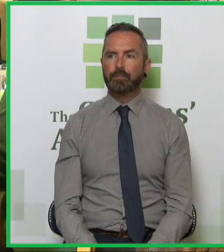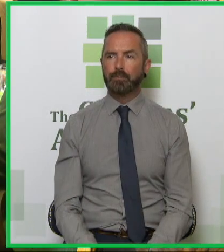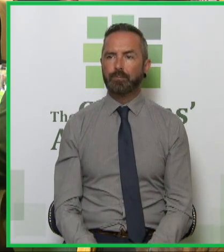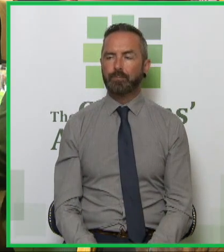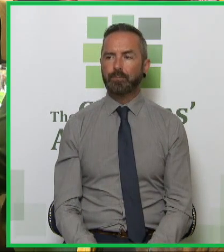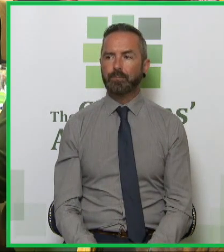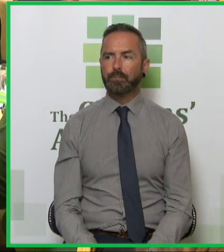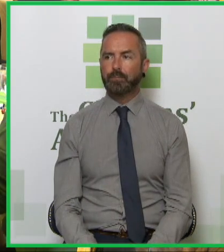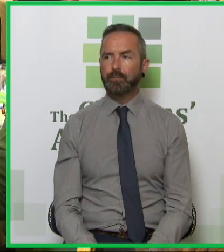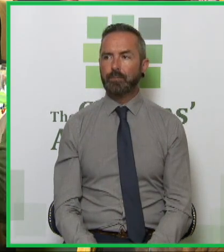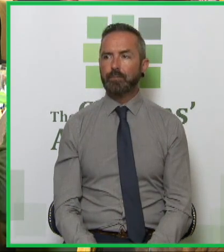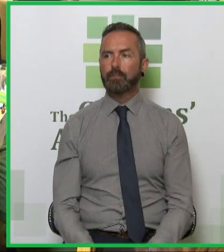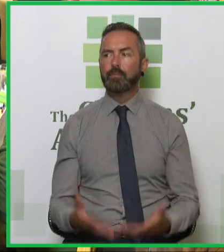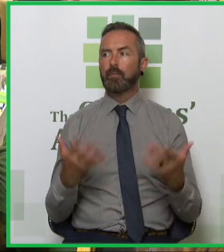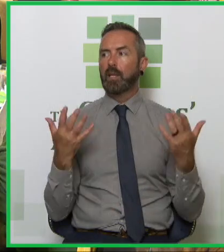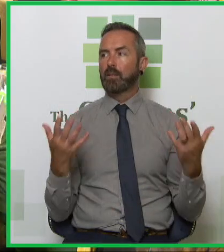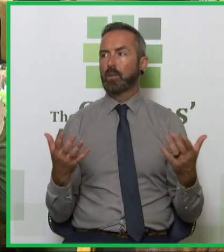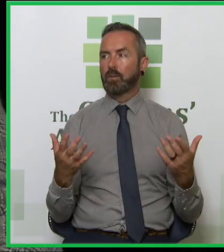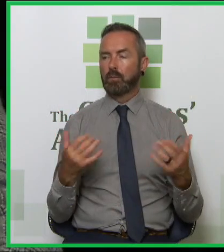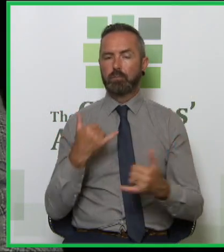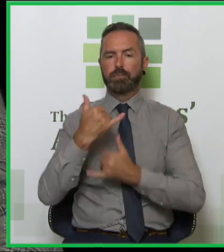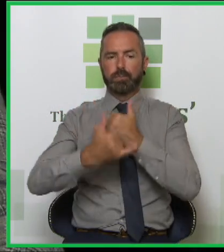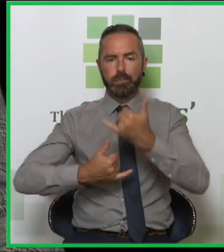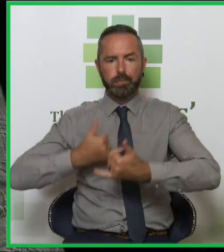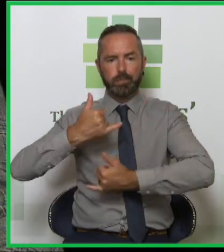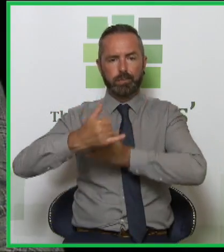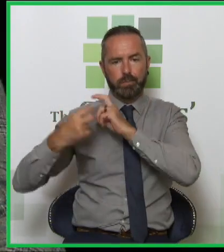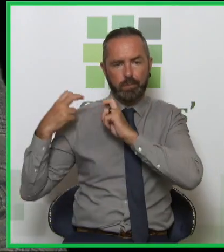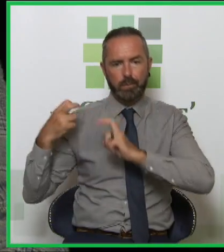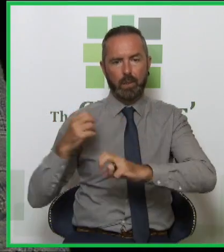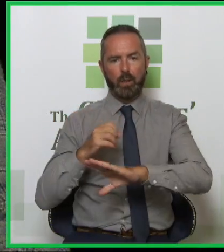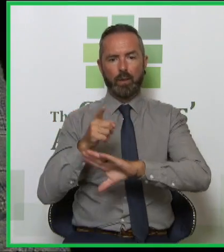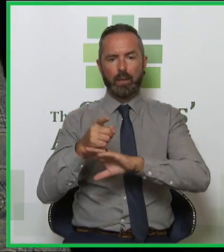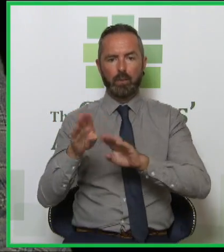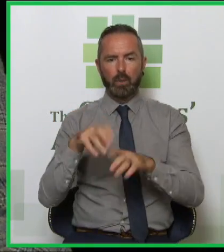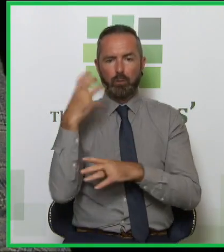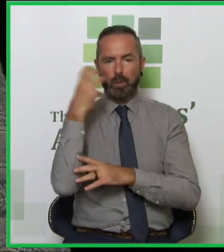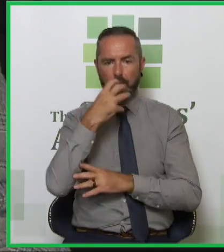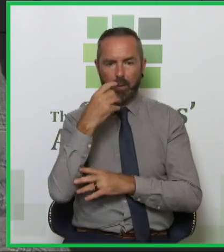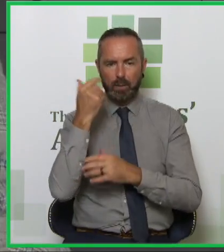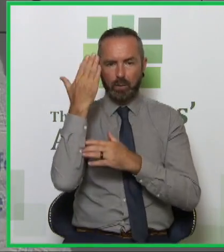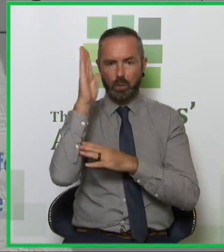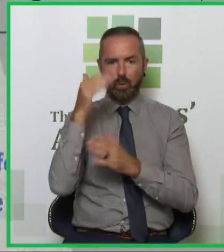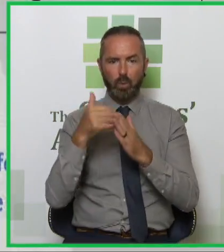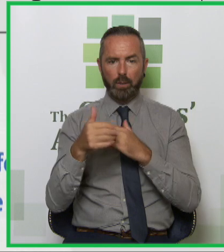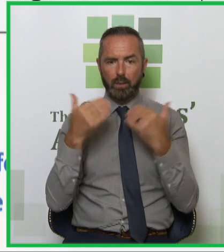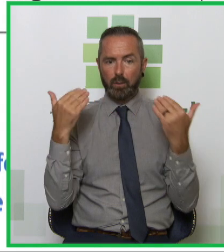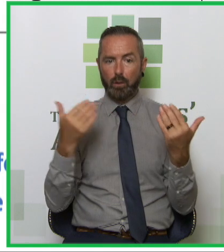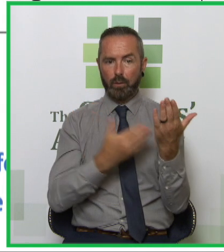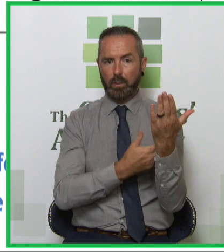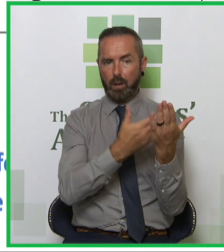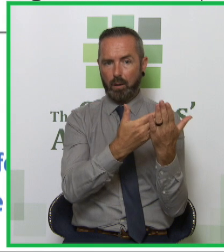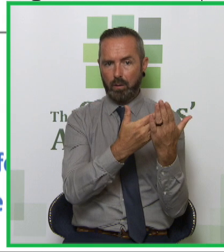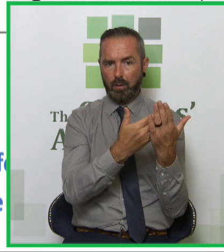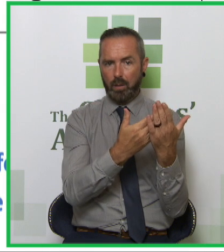So, the decades of research on this in criminal justice, in policing, in criminology, shows that the current law, where